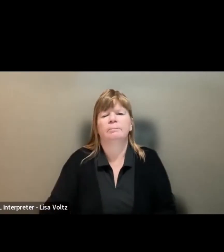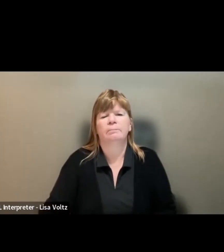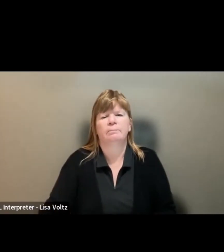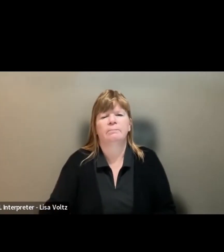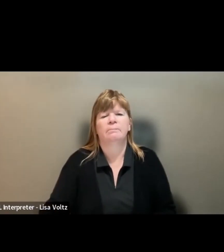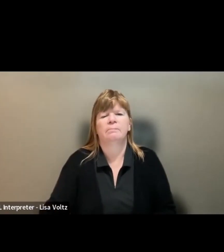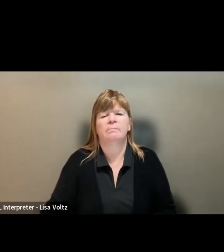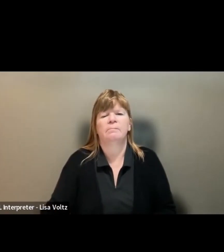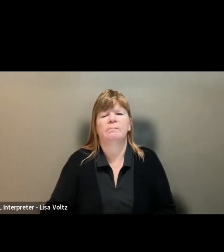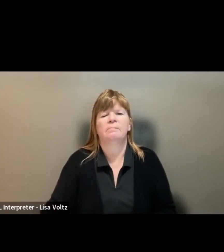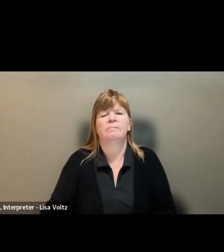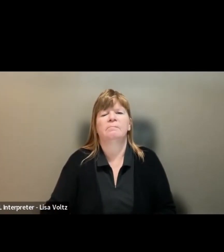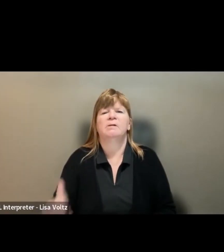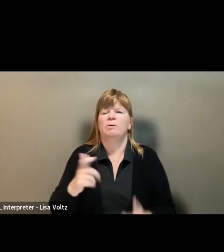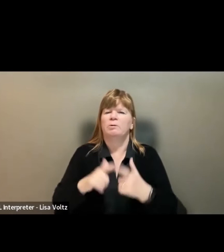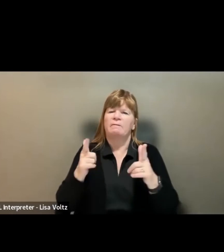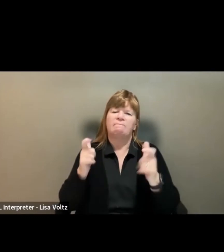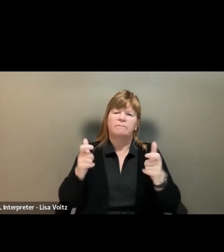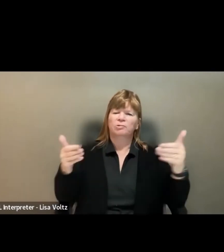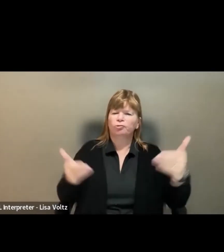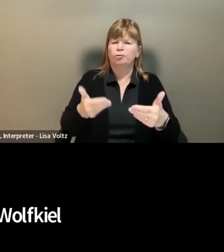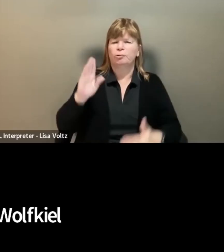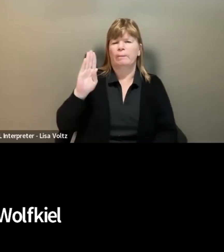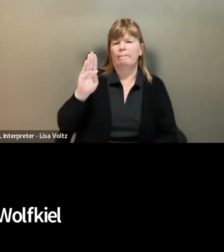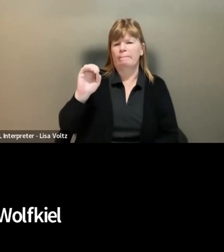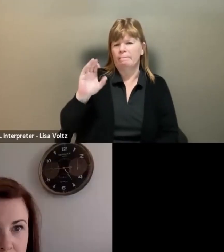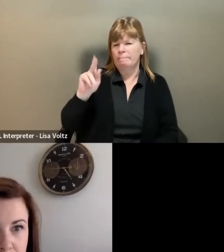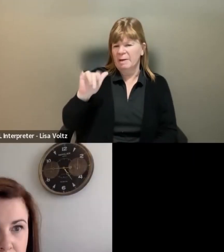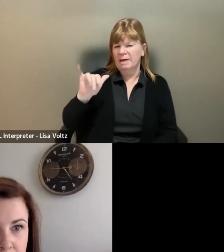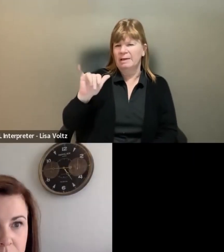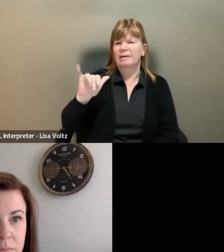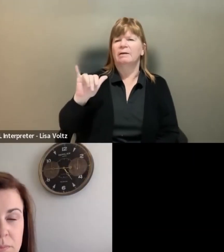like to just quickly introduce Becky Wolfkill, or have her